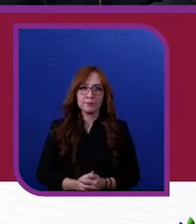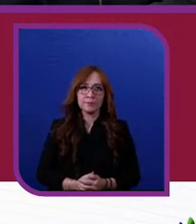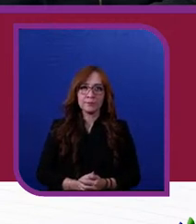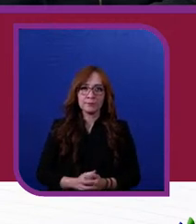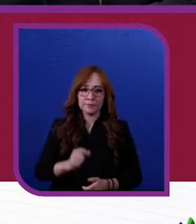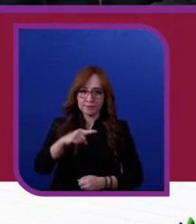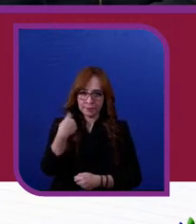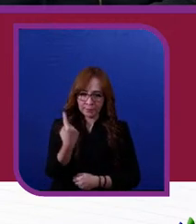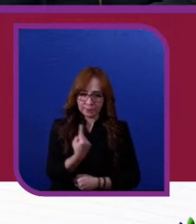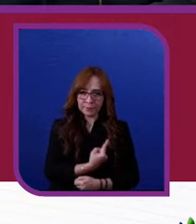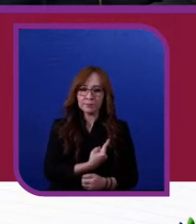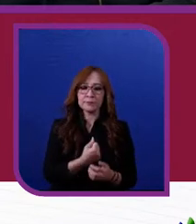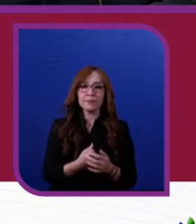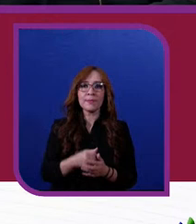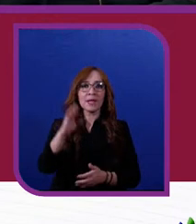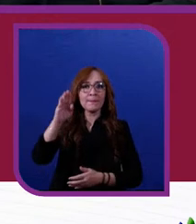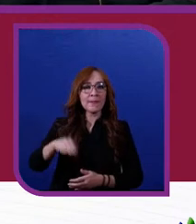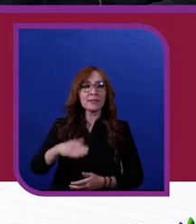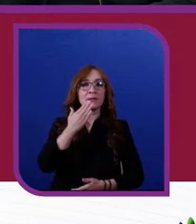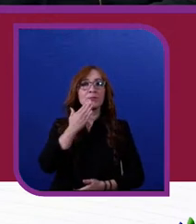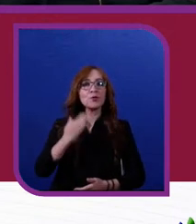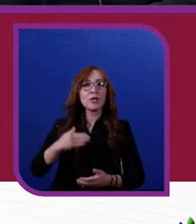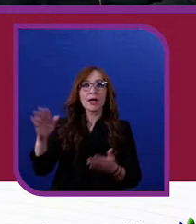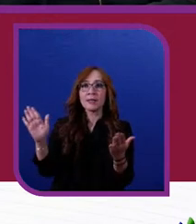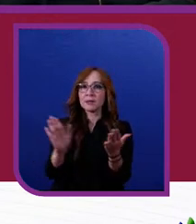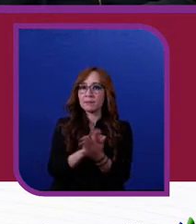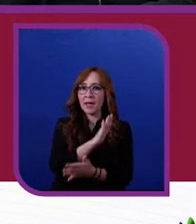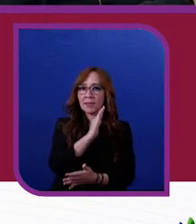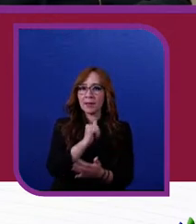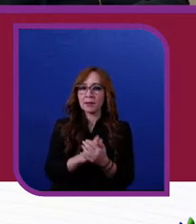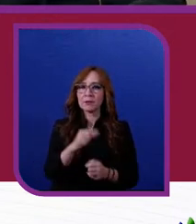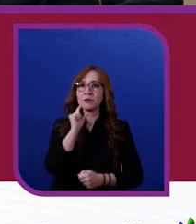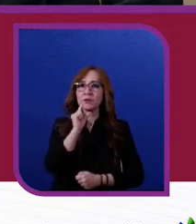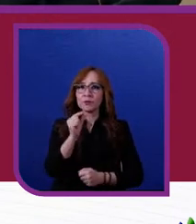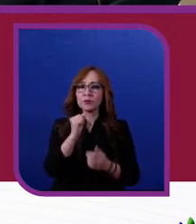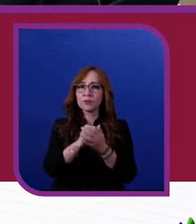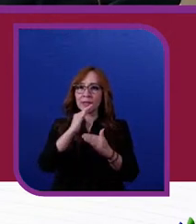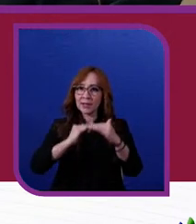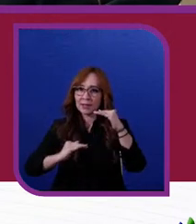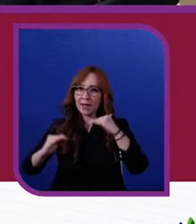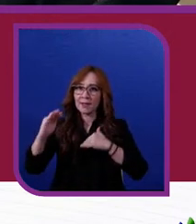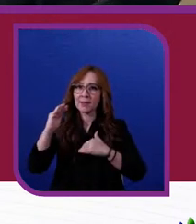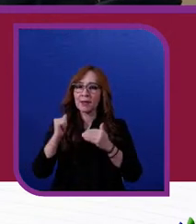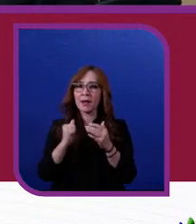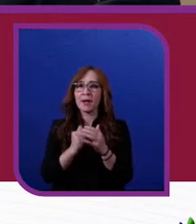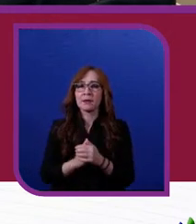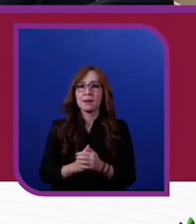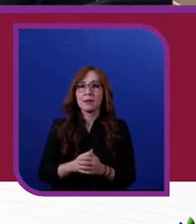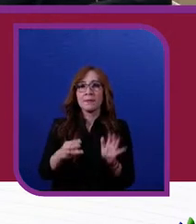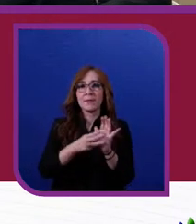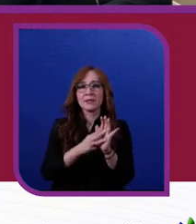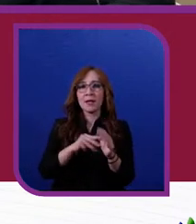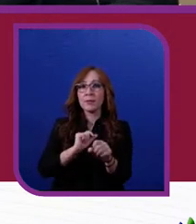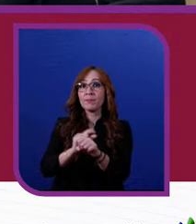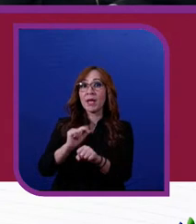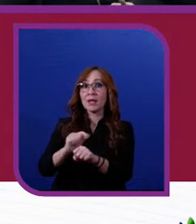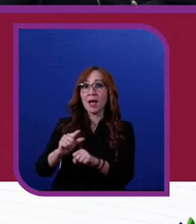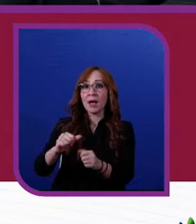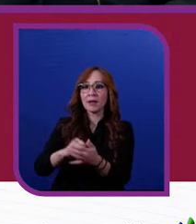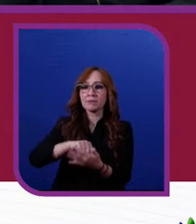improve tuduh blended financing and actually we are they have a at least one